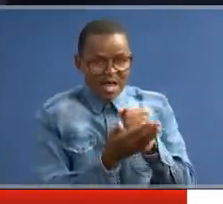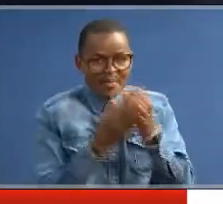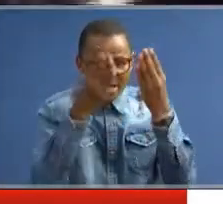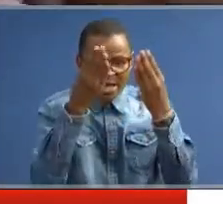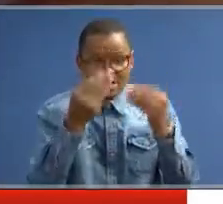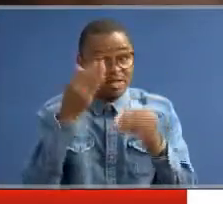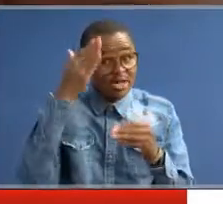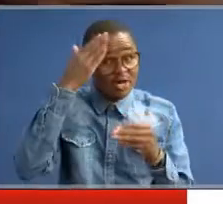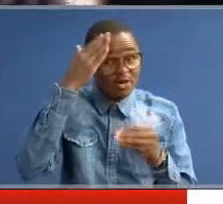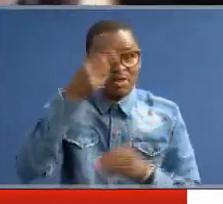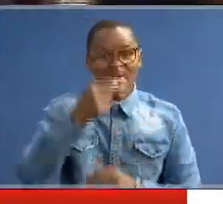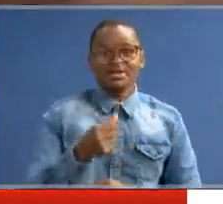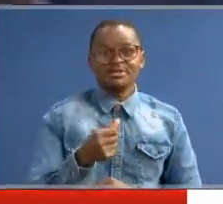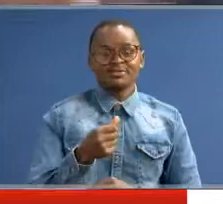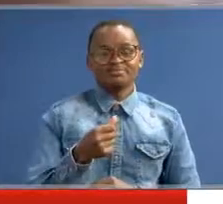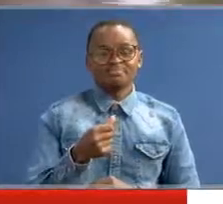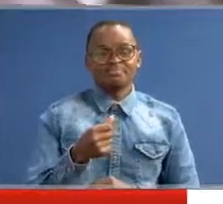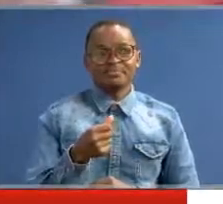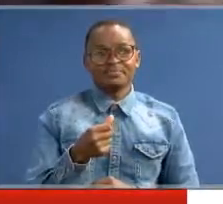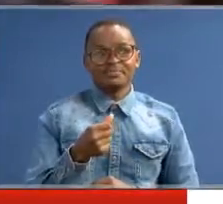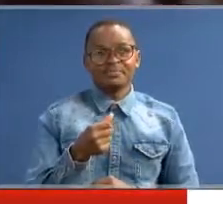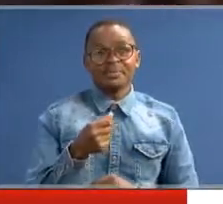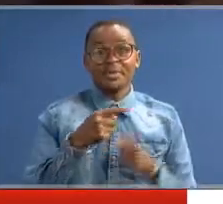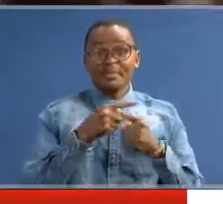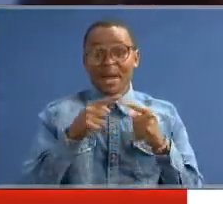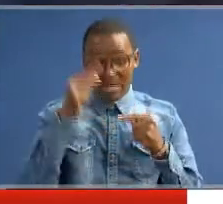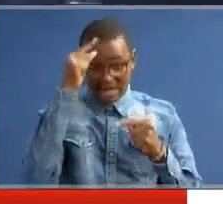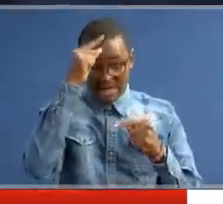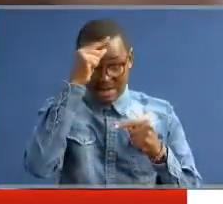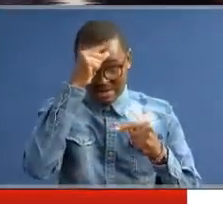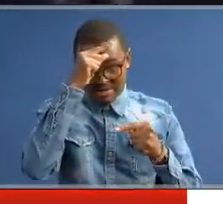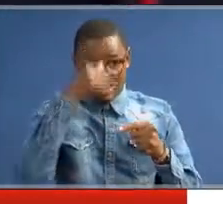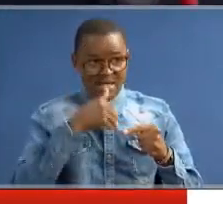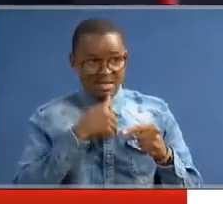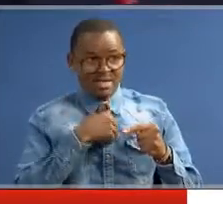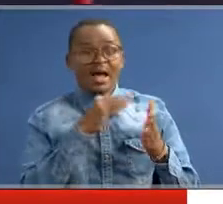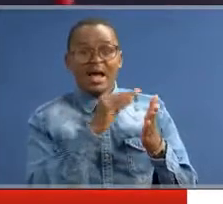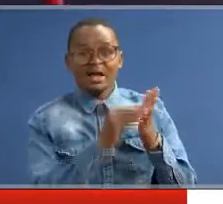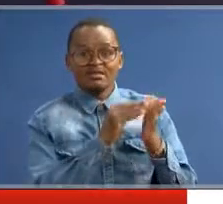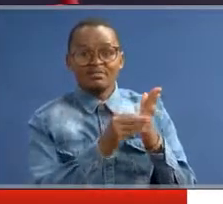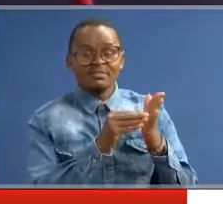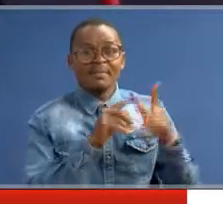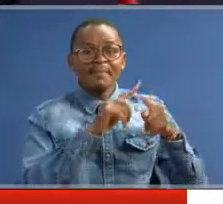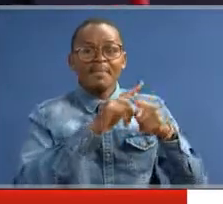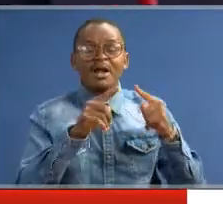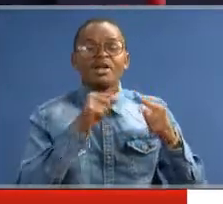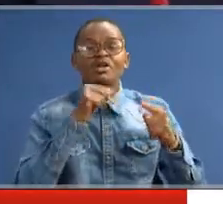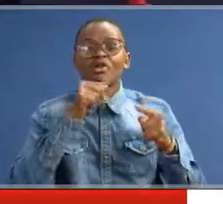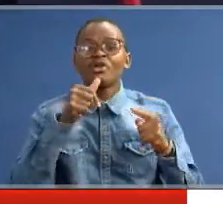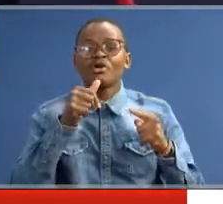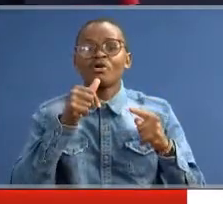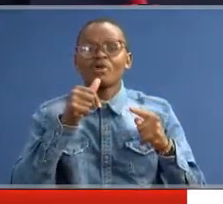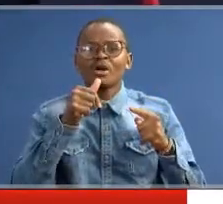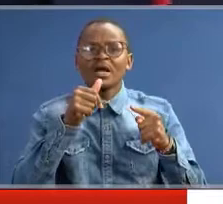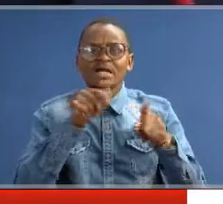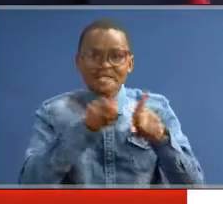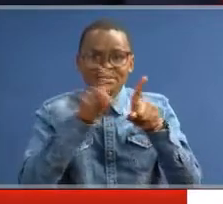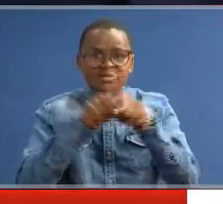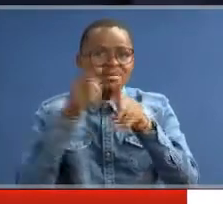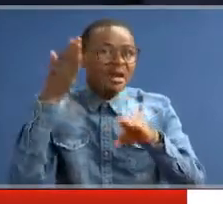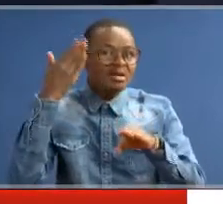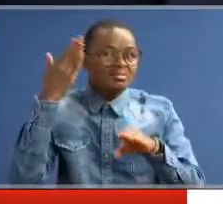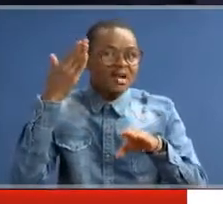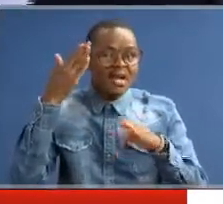easily identify them. The bars the government refers to are existent, but not as tactile as the visually impaired